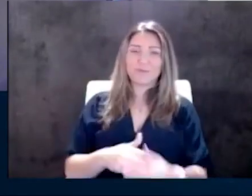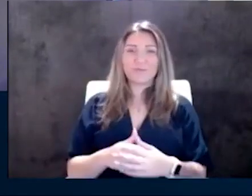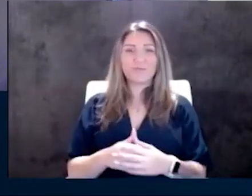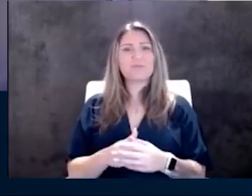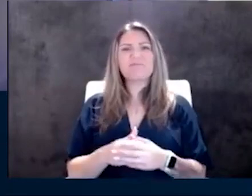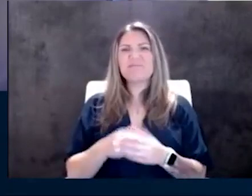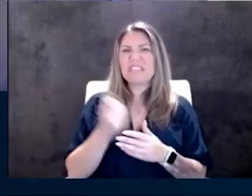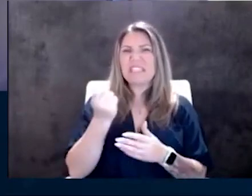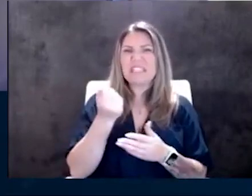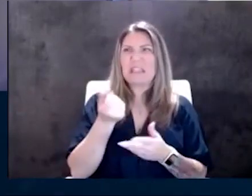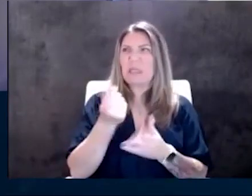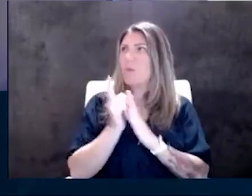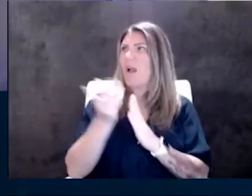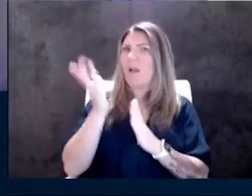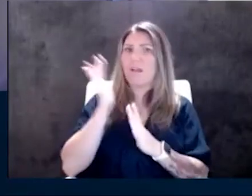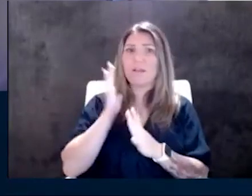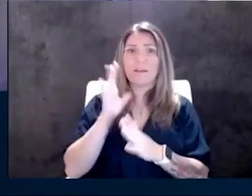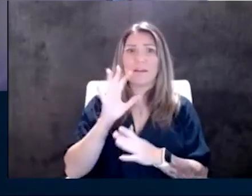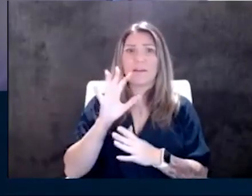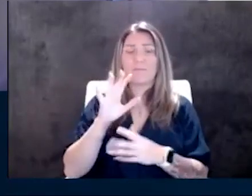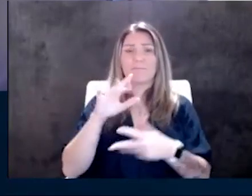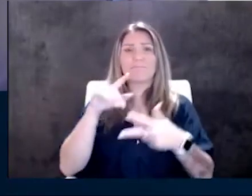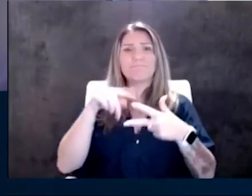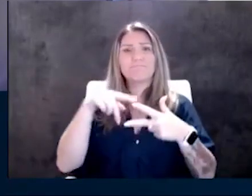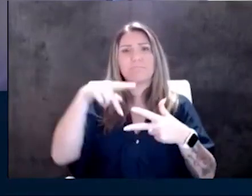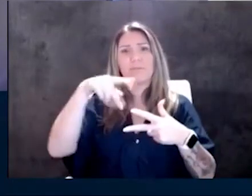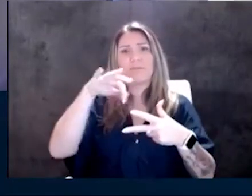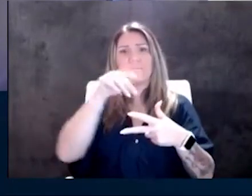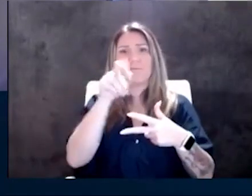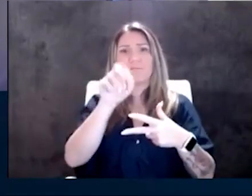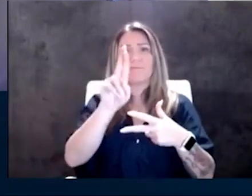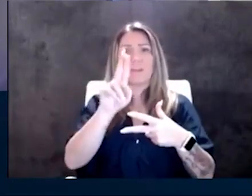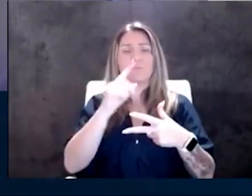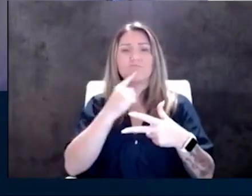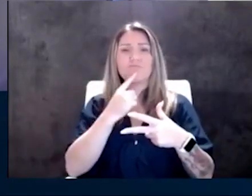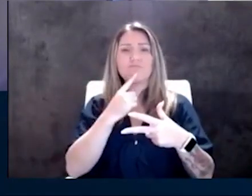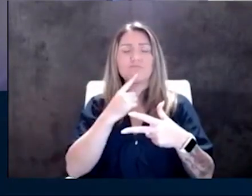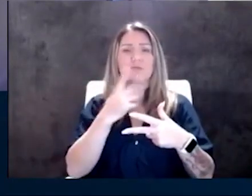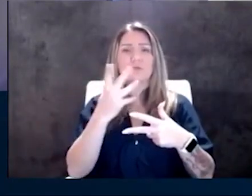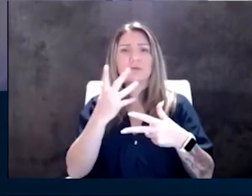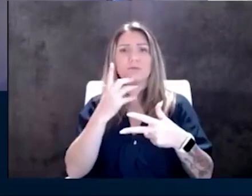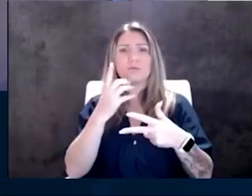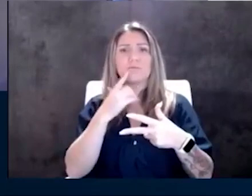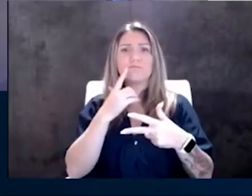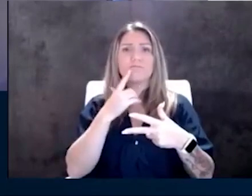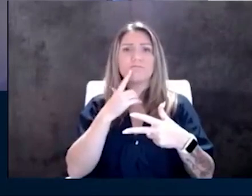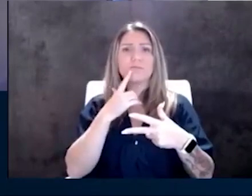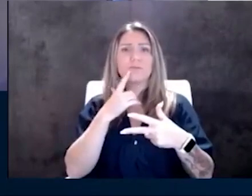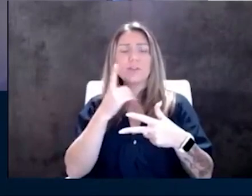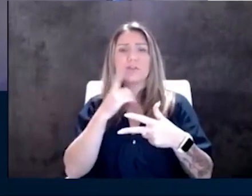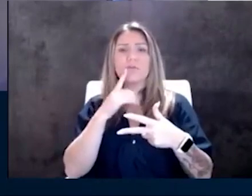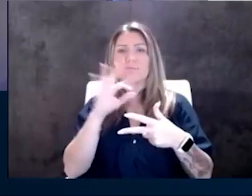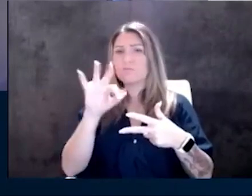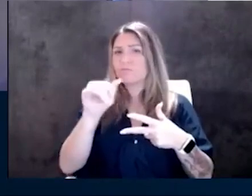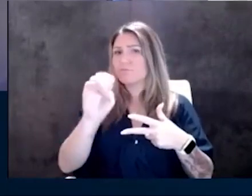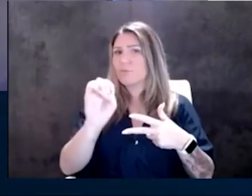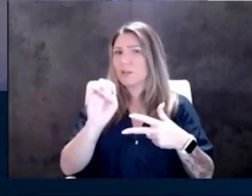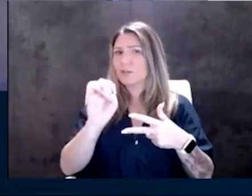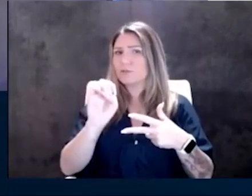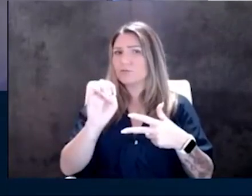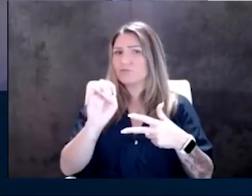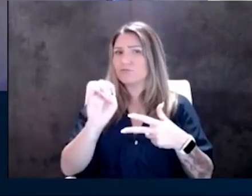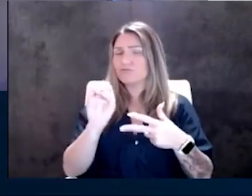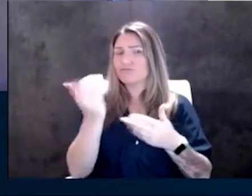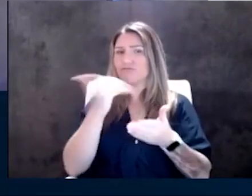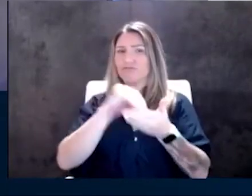ago, Pfizer came out saying that there was the phase 3 trial that a booster of